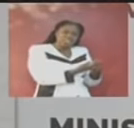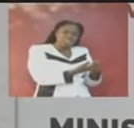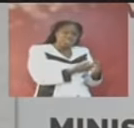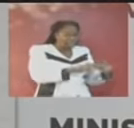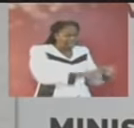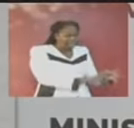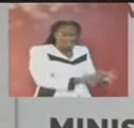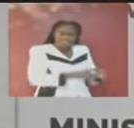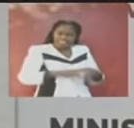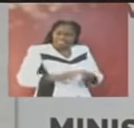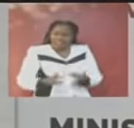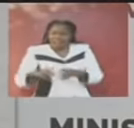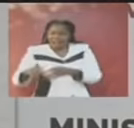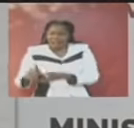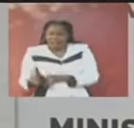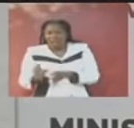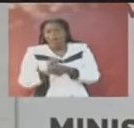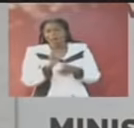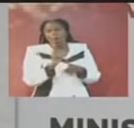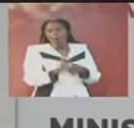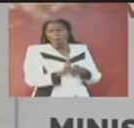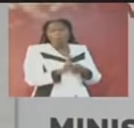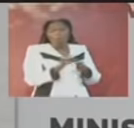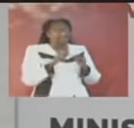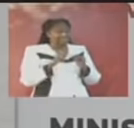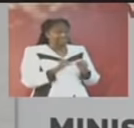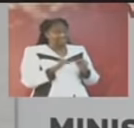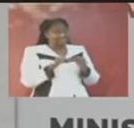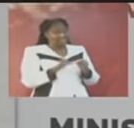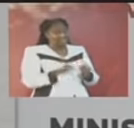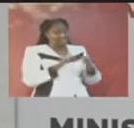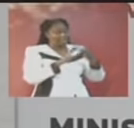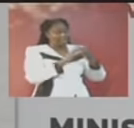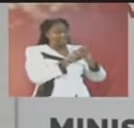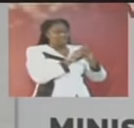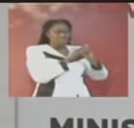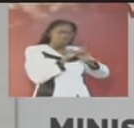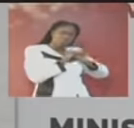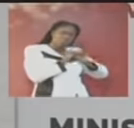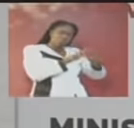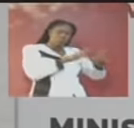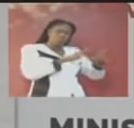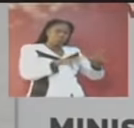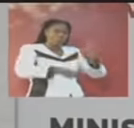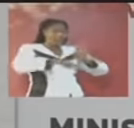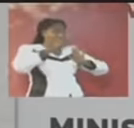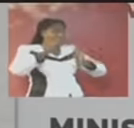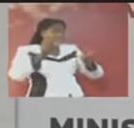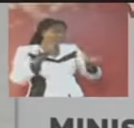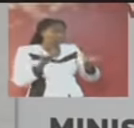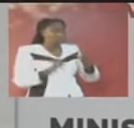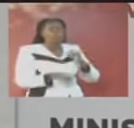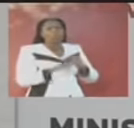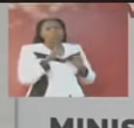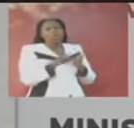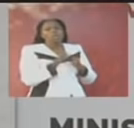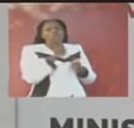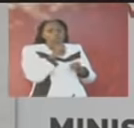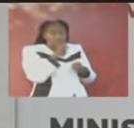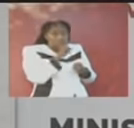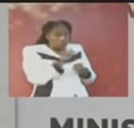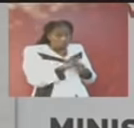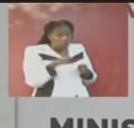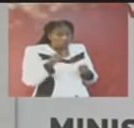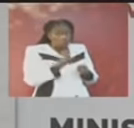therefore we are back at cluster. There's a lot of background investigation that we will continue to do to be sure that we aren't